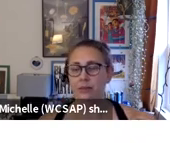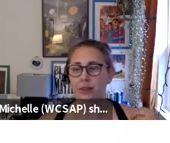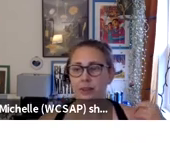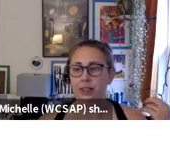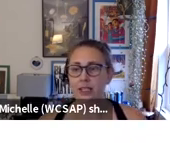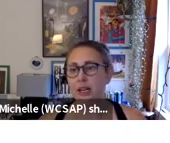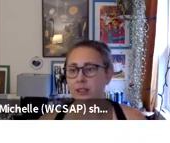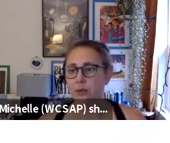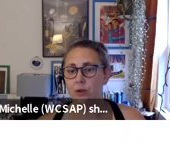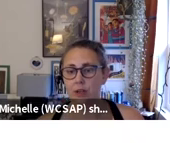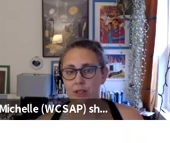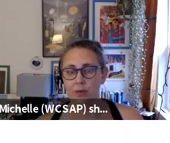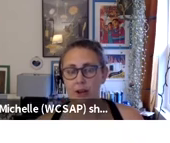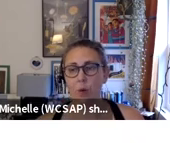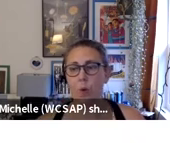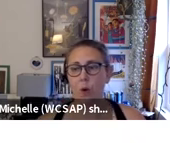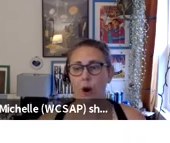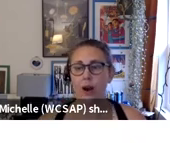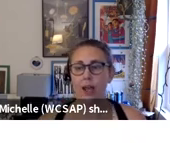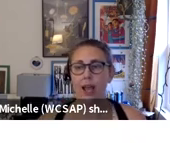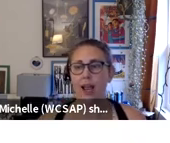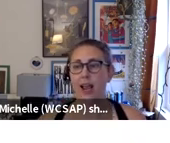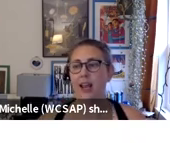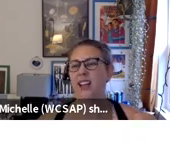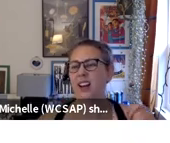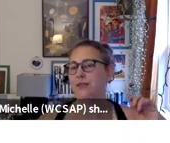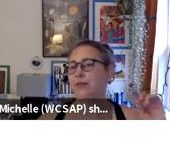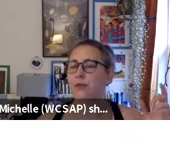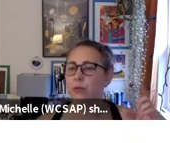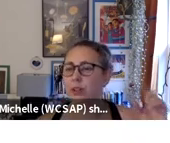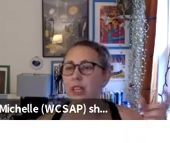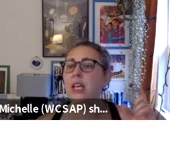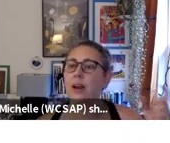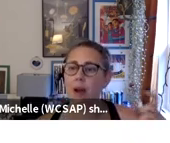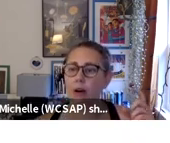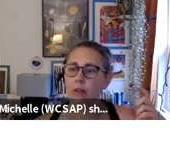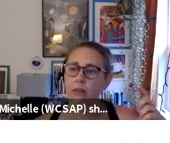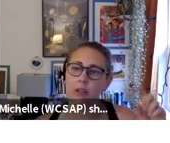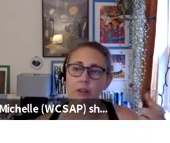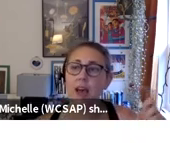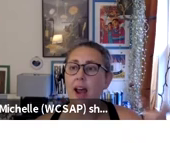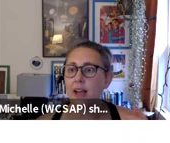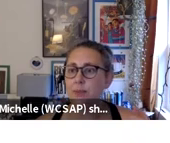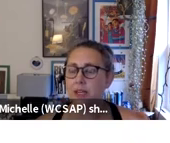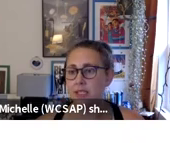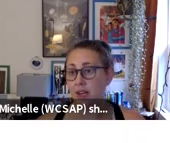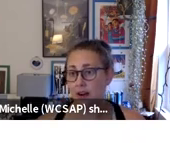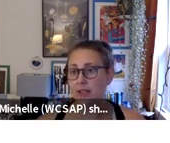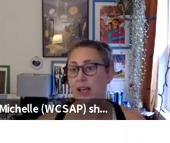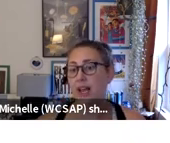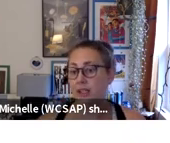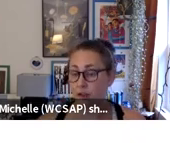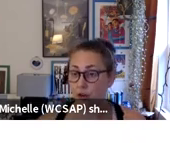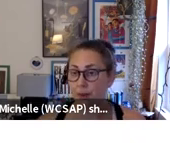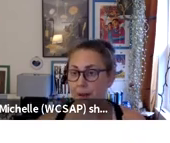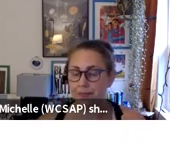in Latinx communities, right? Or, and kind of really thinking about, you know, that aspect in their